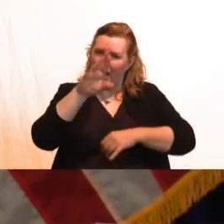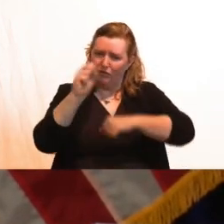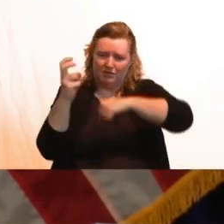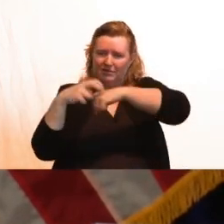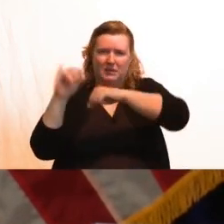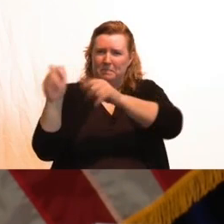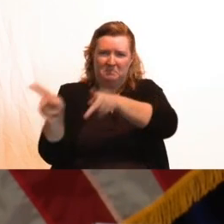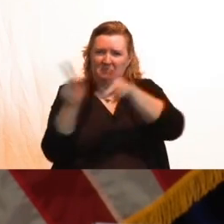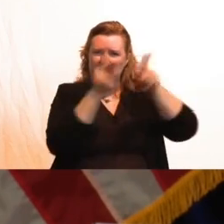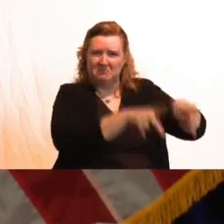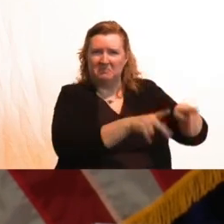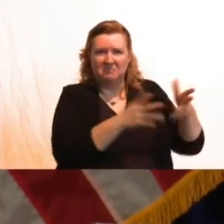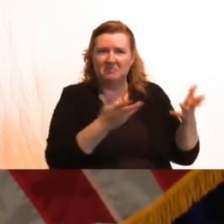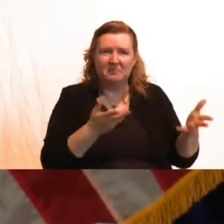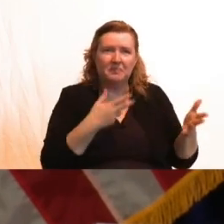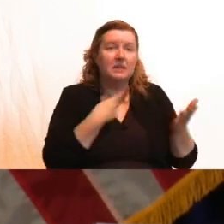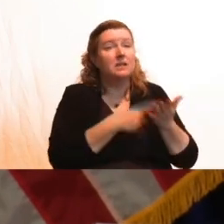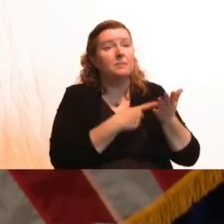will make sense to take